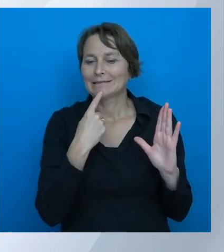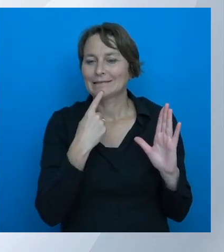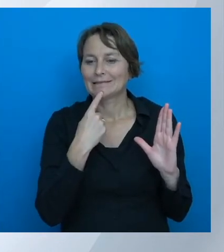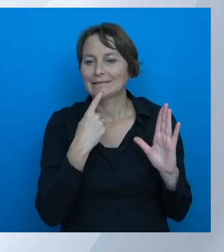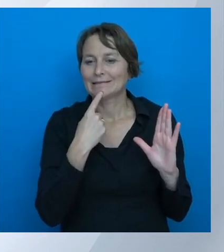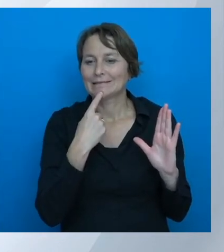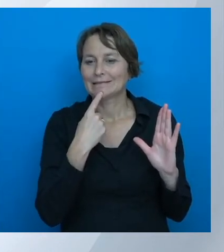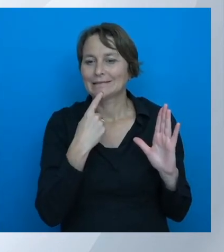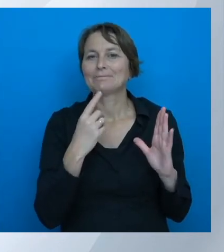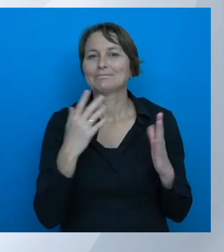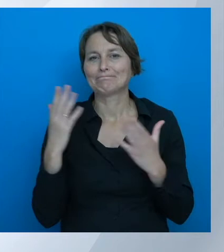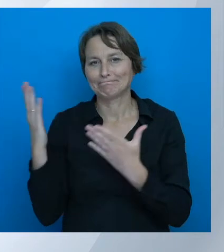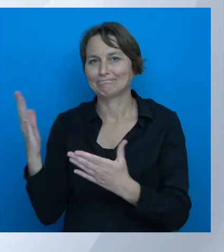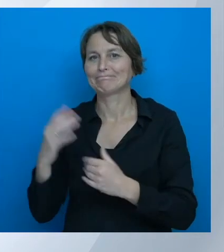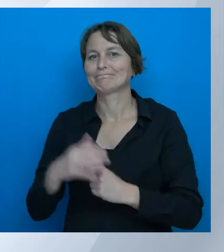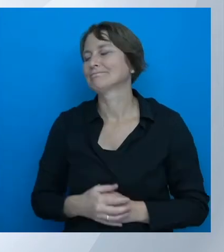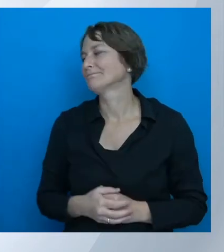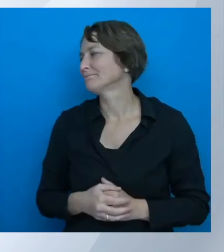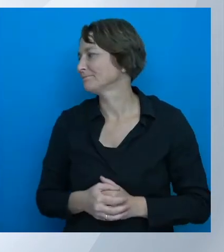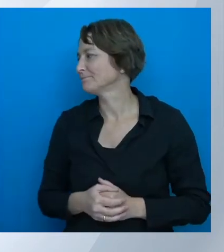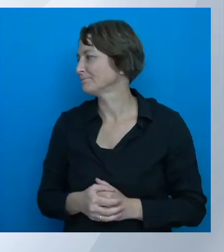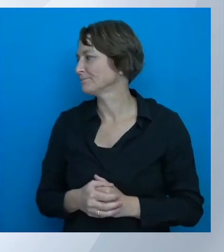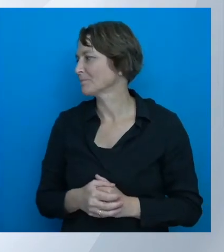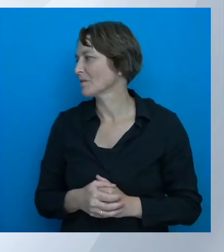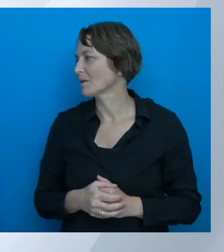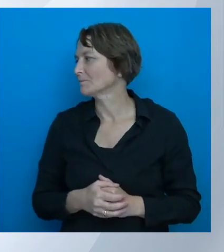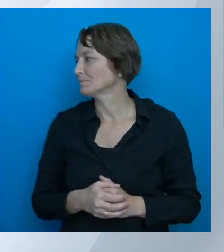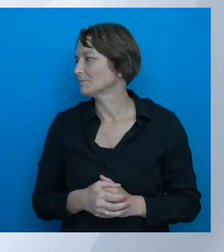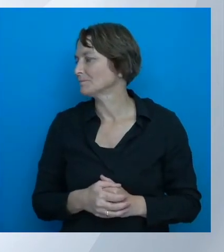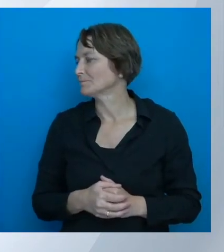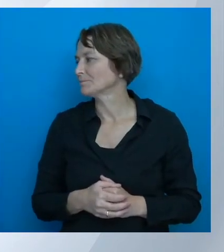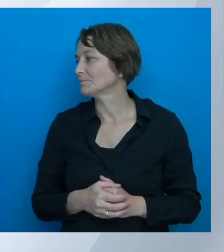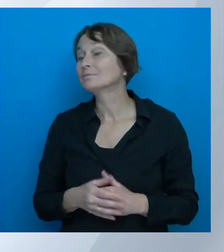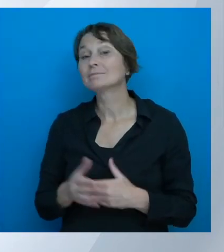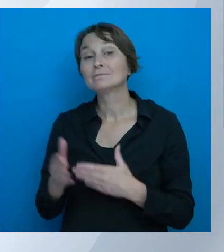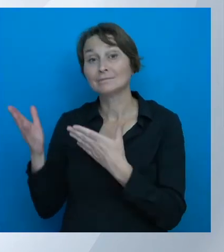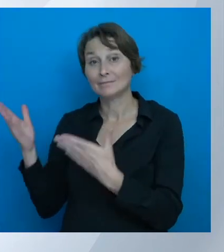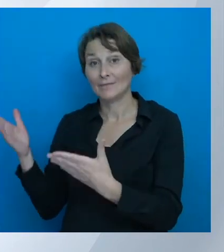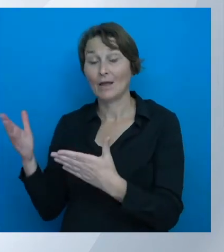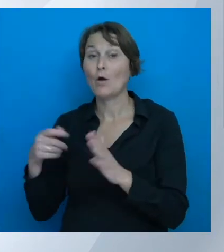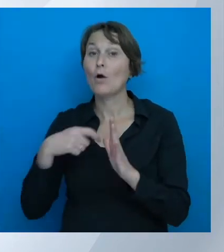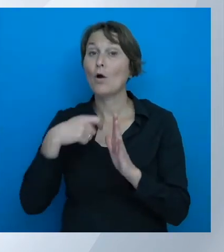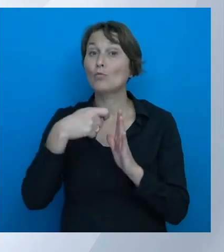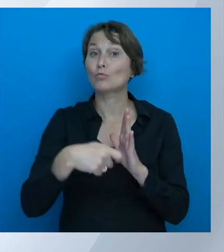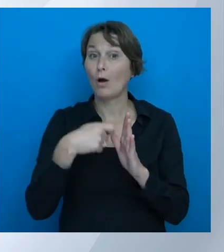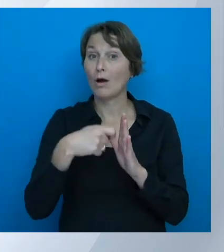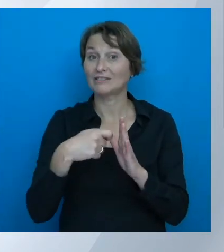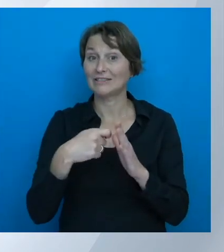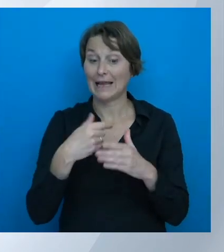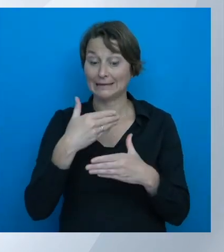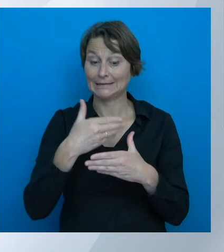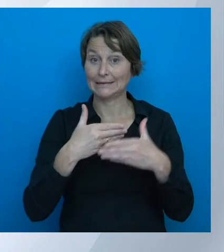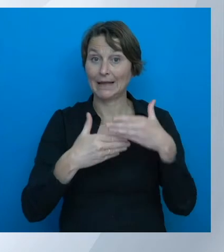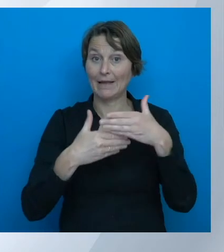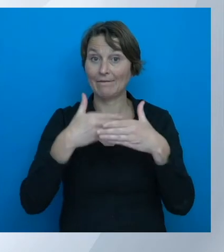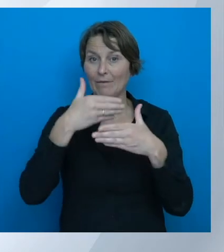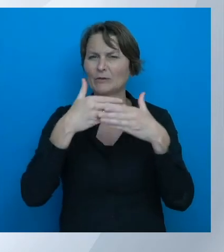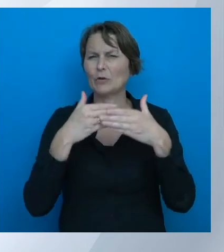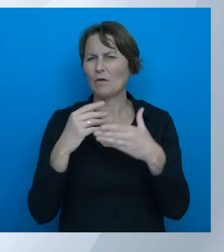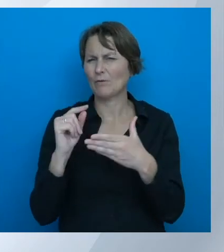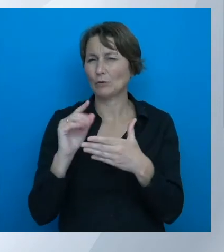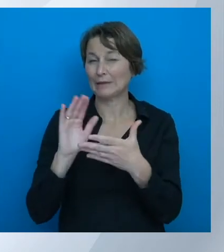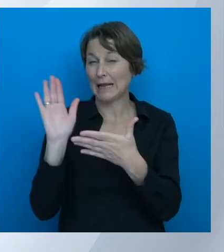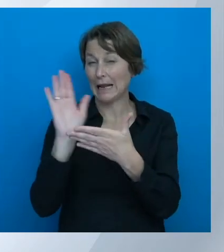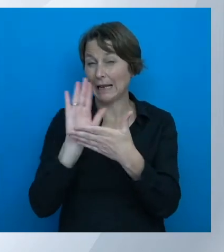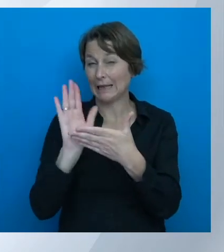There we go. So now our project's going to be scaffolded. The first thing that I'm going to do is just a little bit of cleanup to make it easier to use.